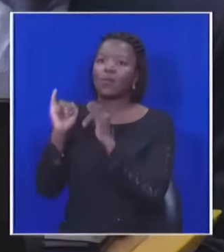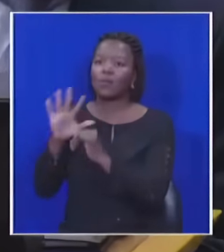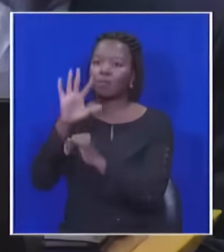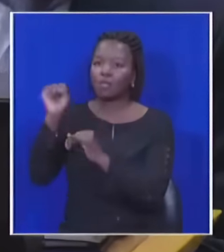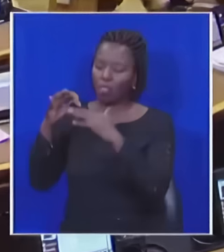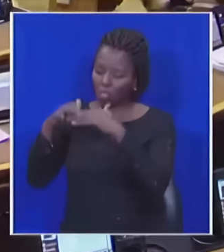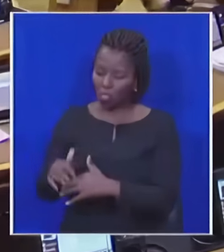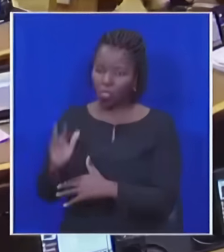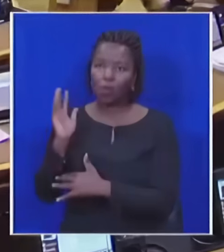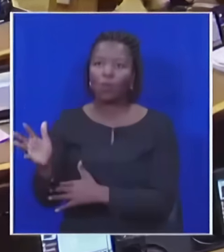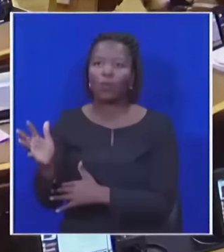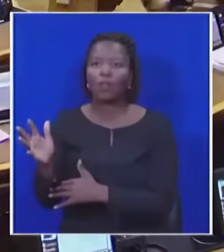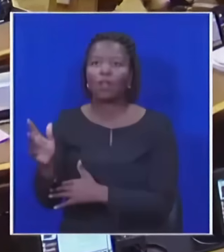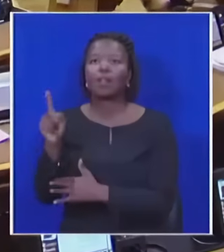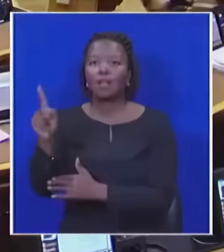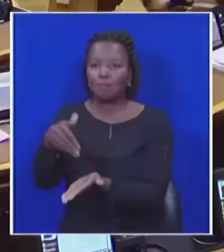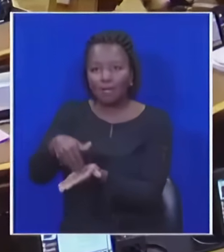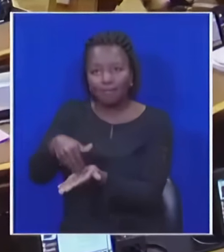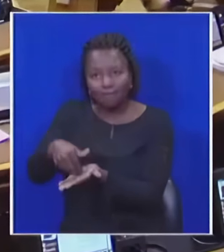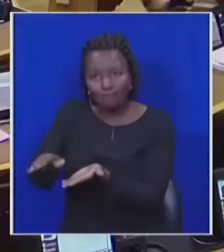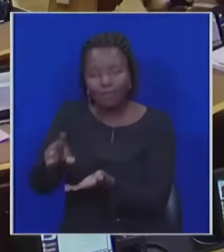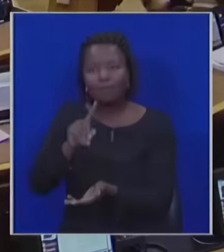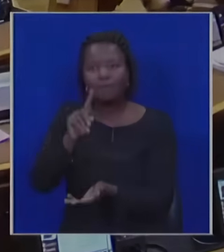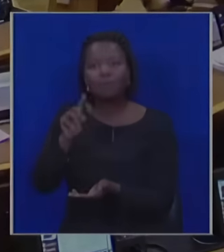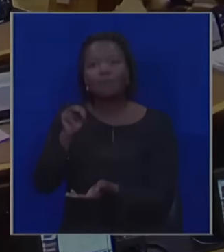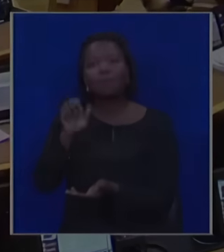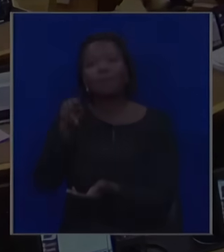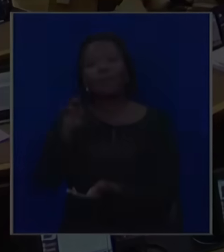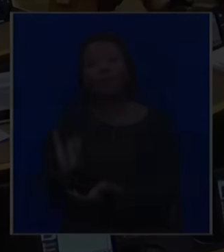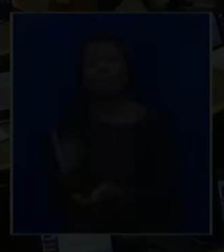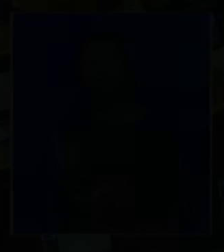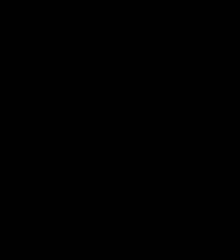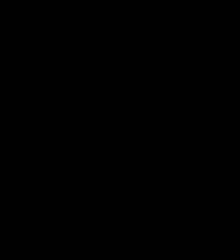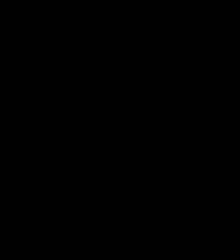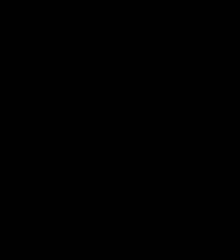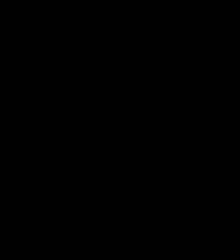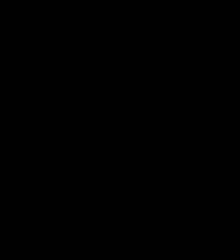left. Let us remove Dudu Myeni and Jacob Zuma from power.